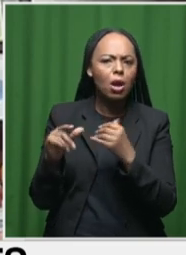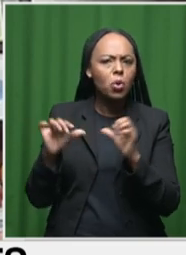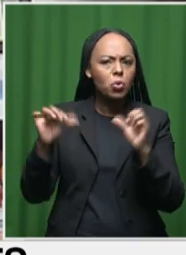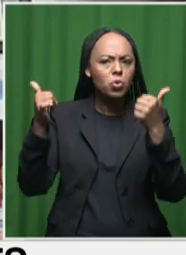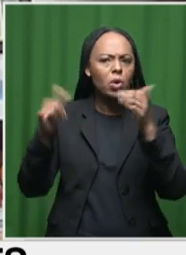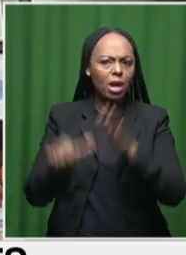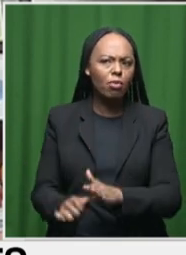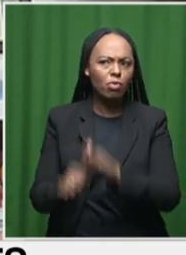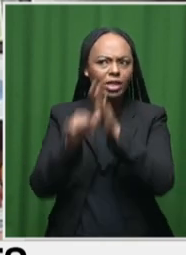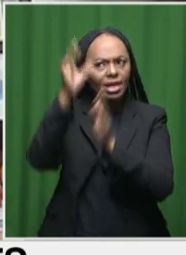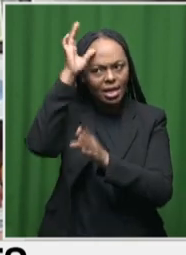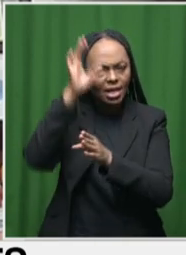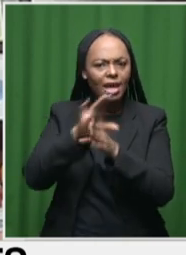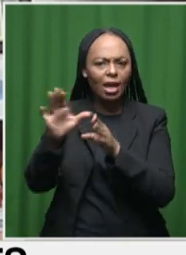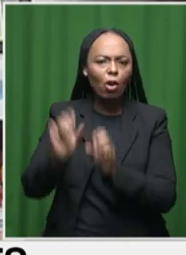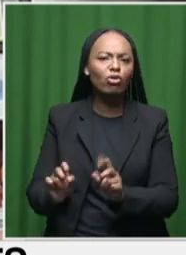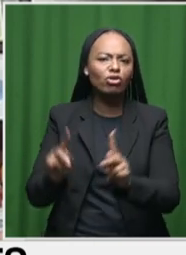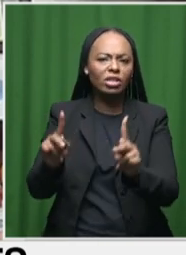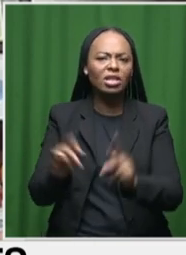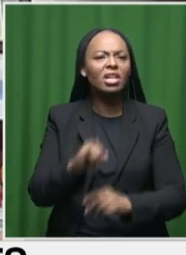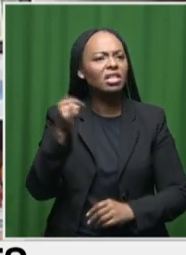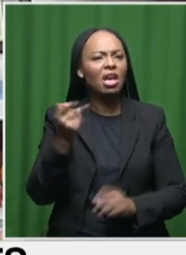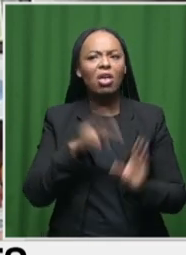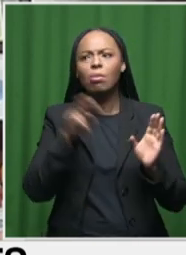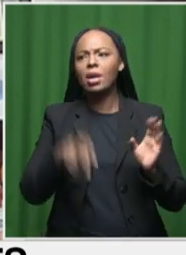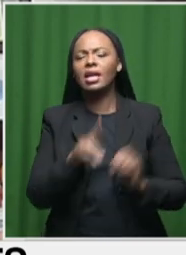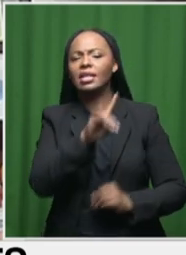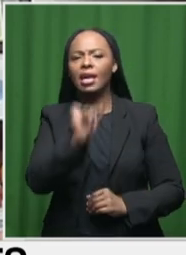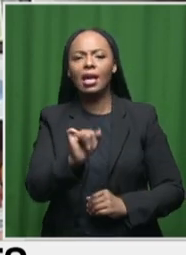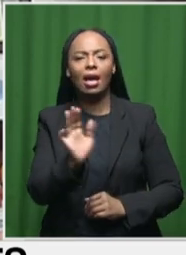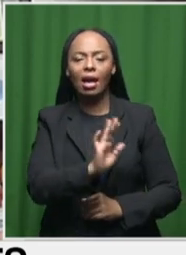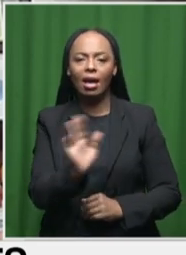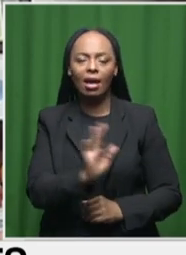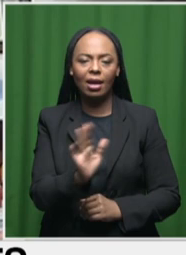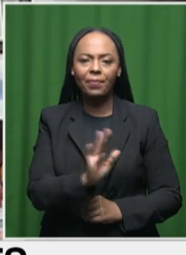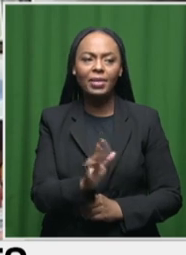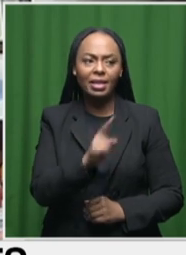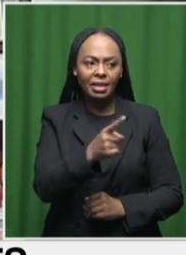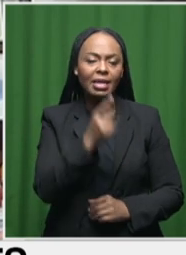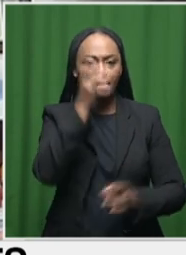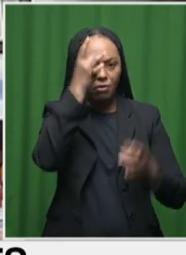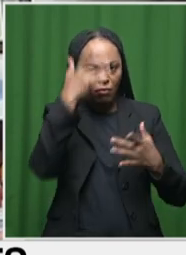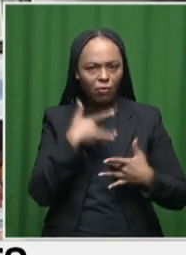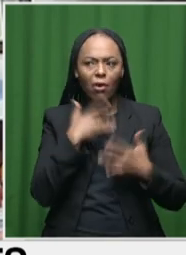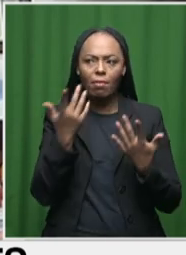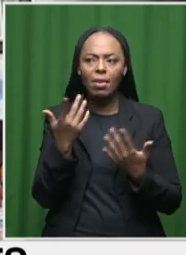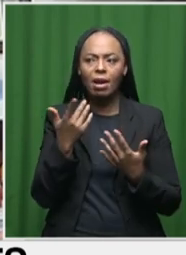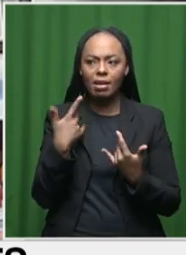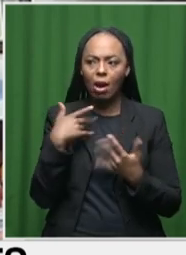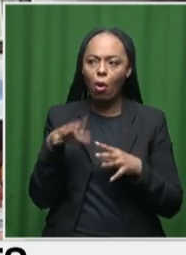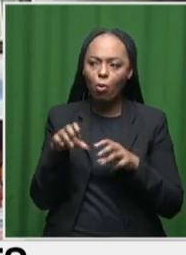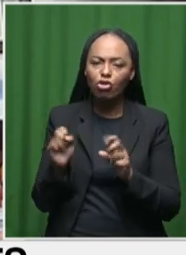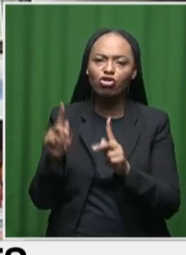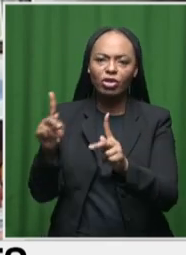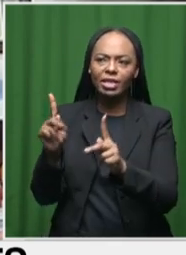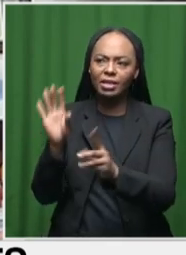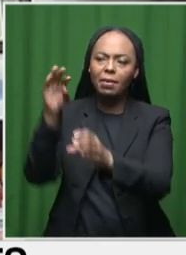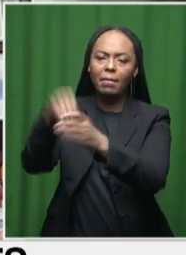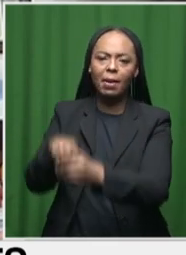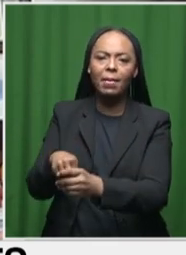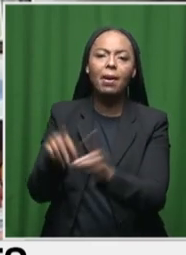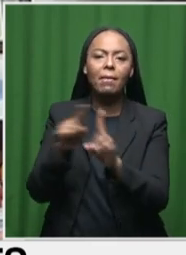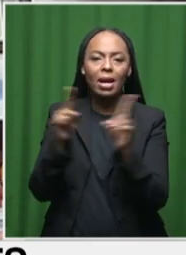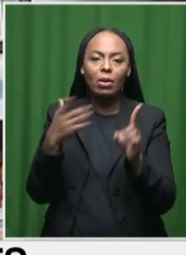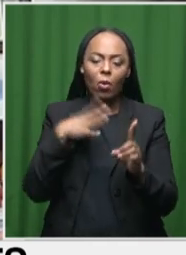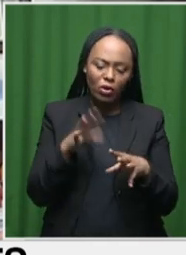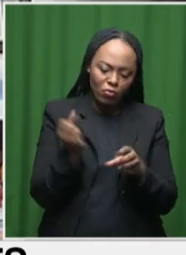for her. She could have just upped and left. Instead, she said, I'd like to take up this opportunity, but I would like to complete the job that